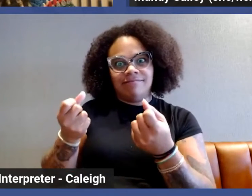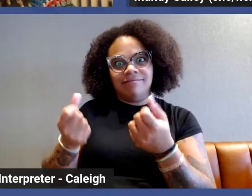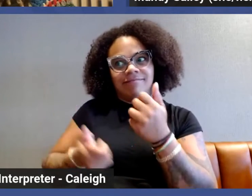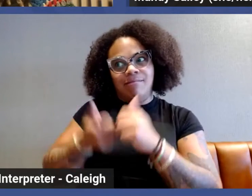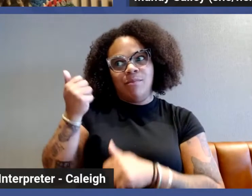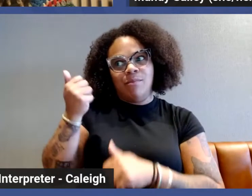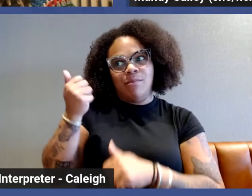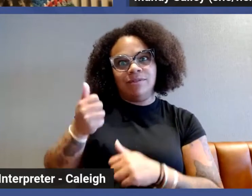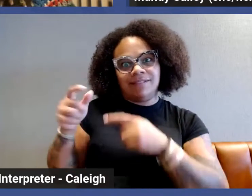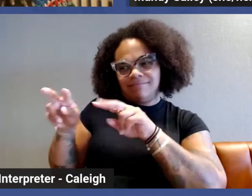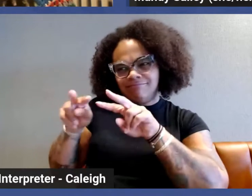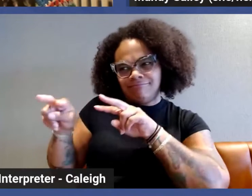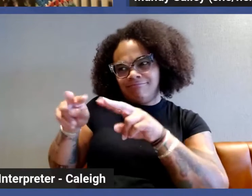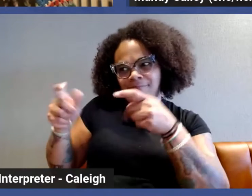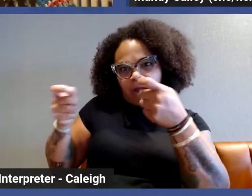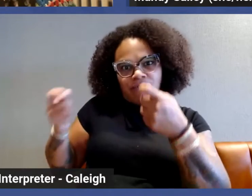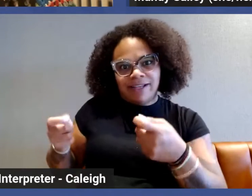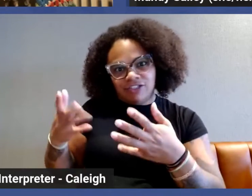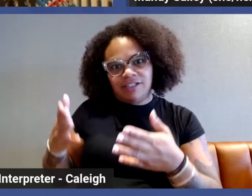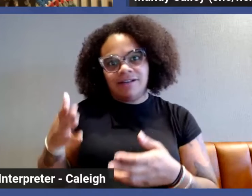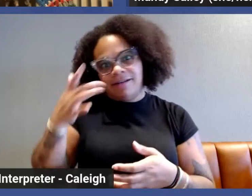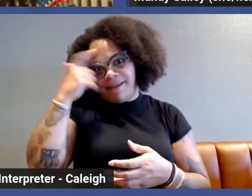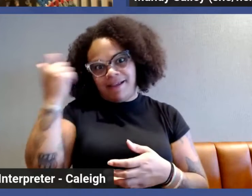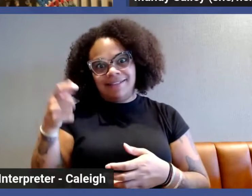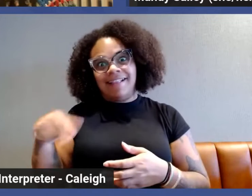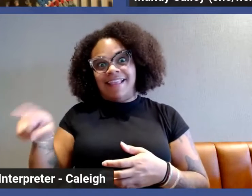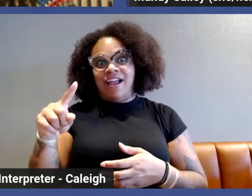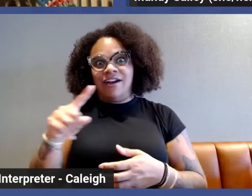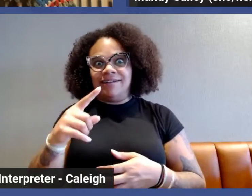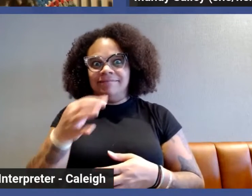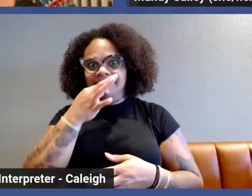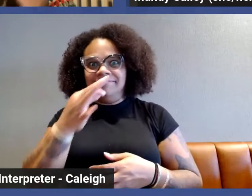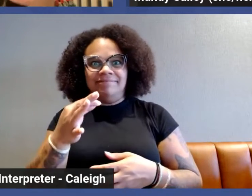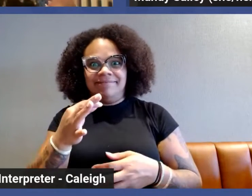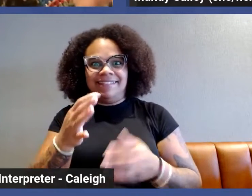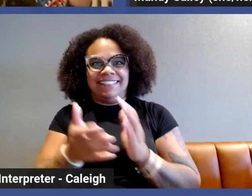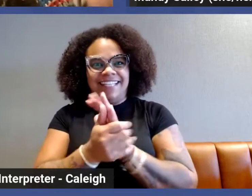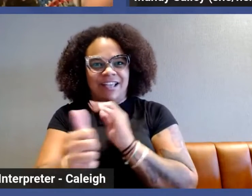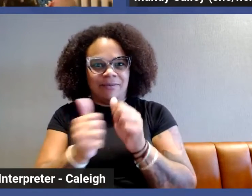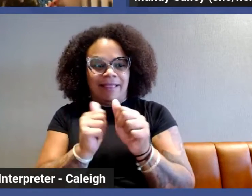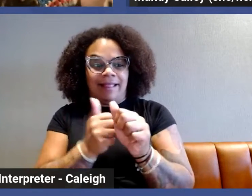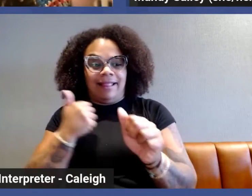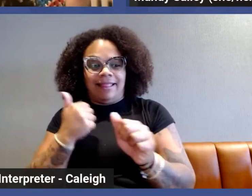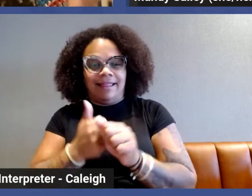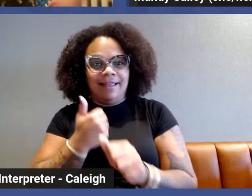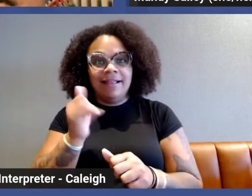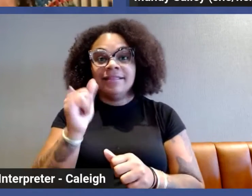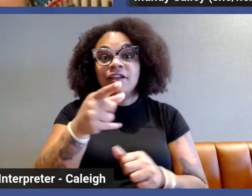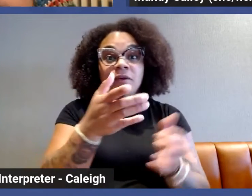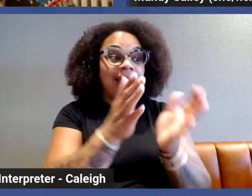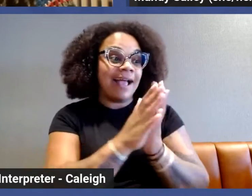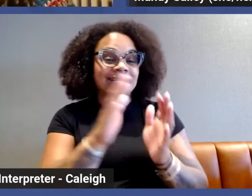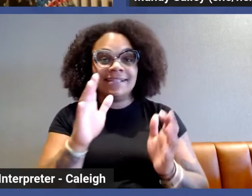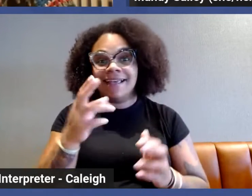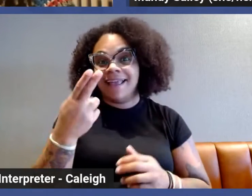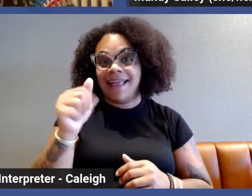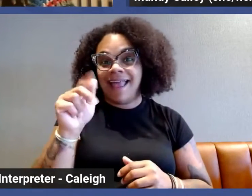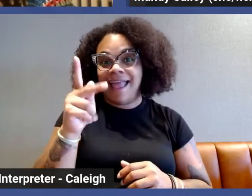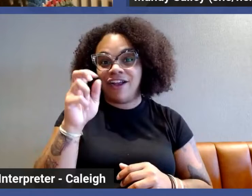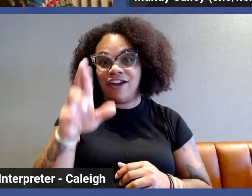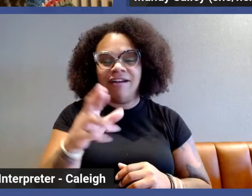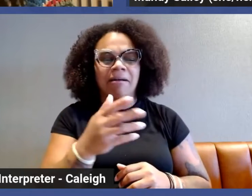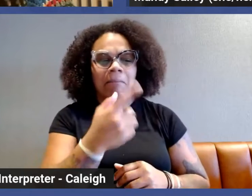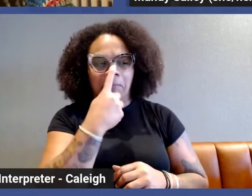because they're very good at getting around things. So they're a good, it's like how you get a hacker to test your security, right? Mm-hmm.